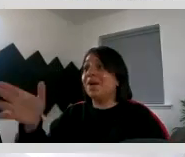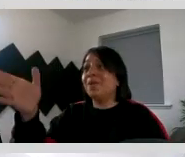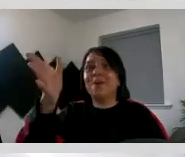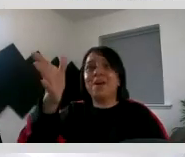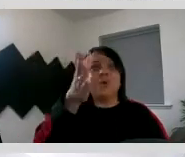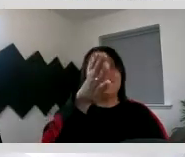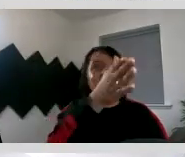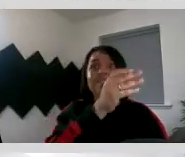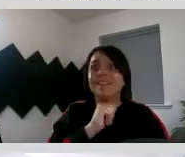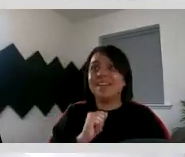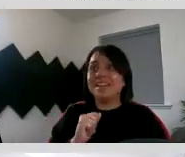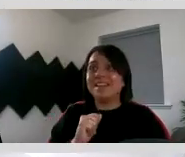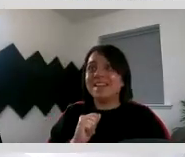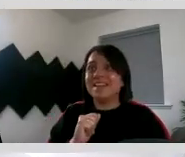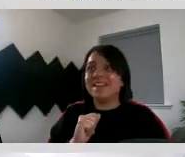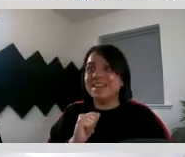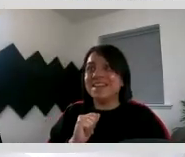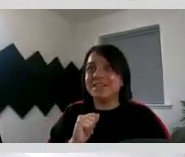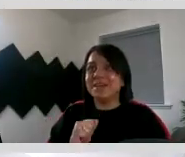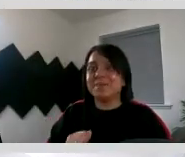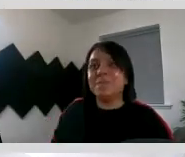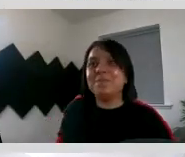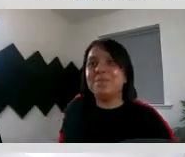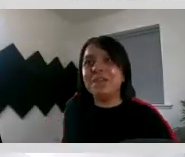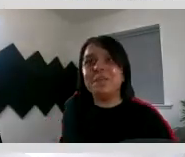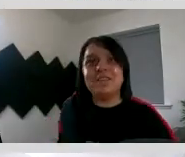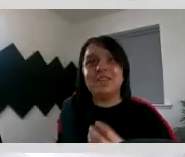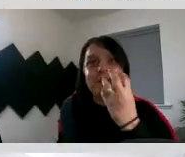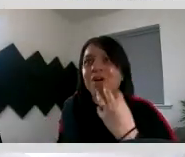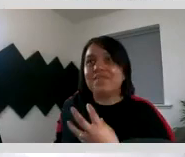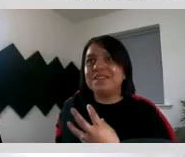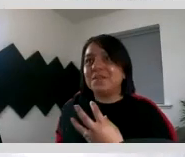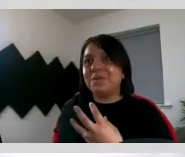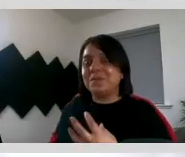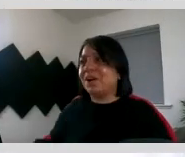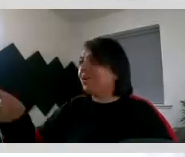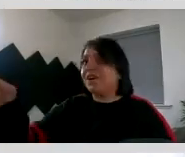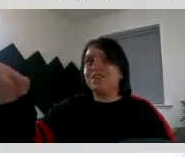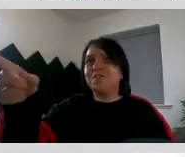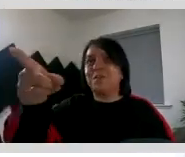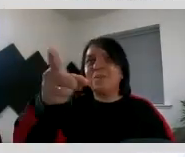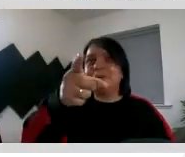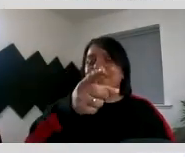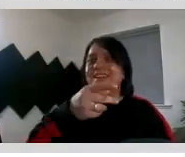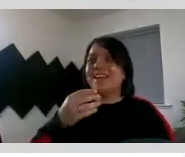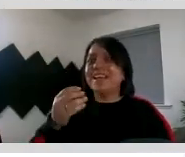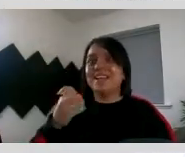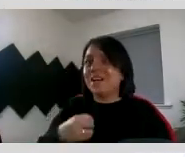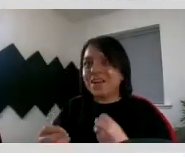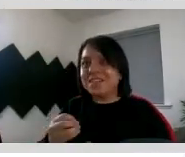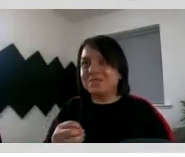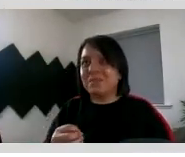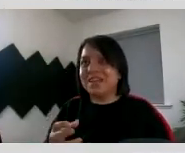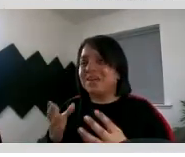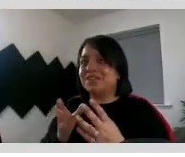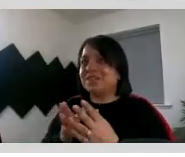like, oh my God, a white face. It's like that sometimes. I'm in Birmingham and I never see a white face no more. I'm like, oh my God, I just saw a white person. It's not